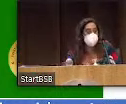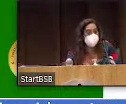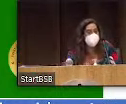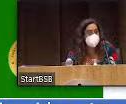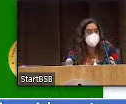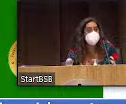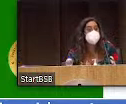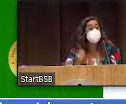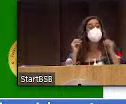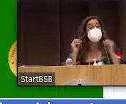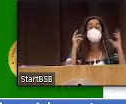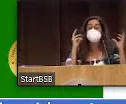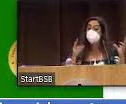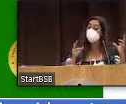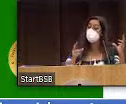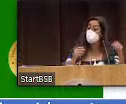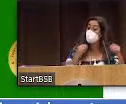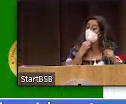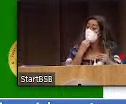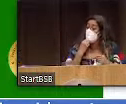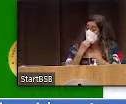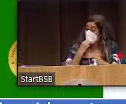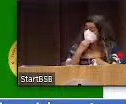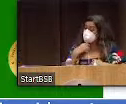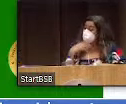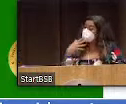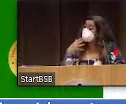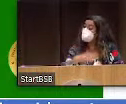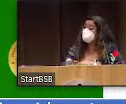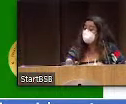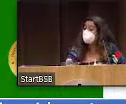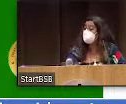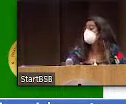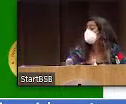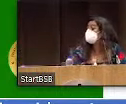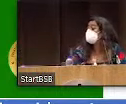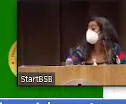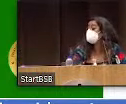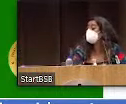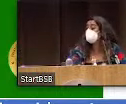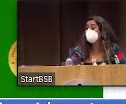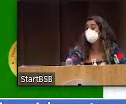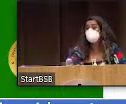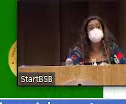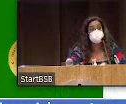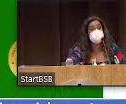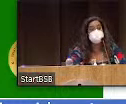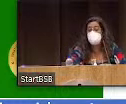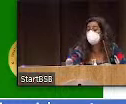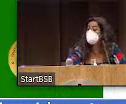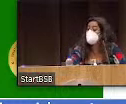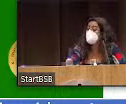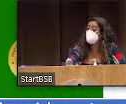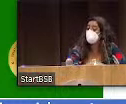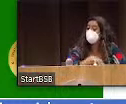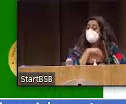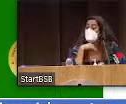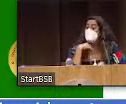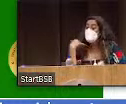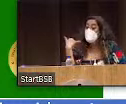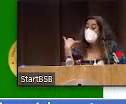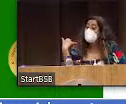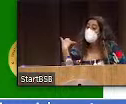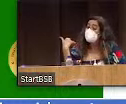It's very interesting to look at that as a case report. So it translates in the